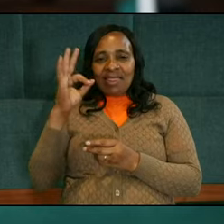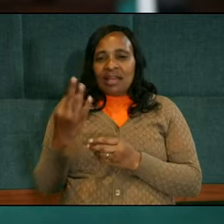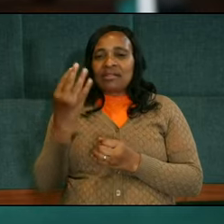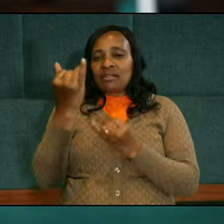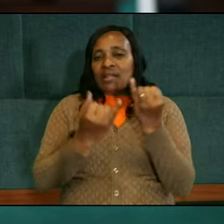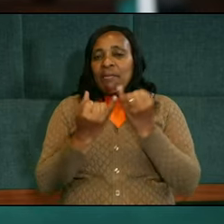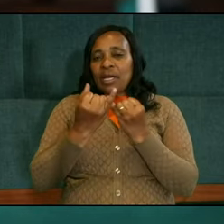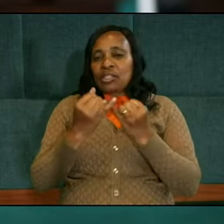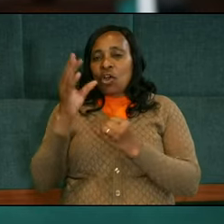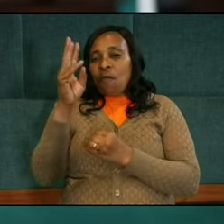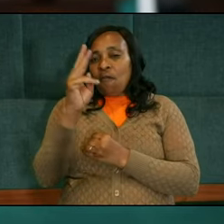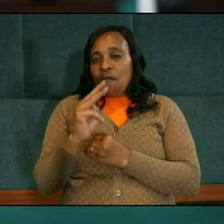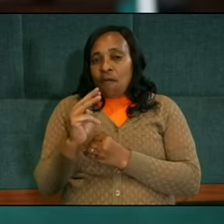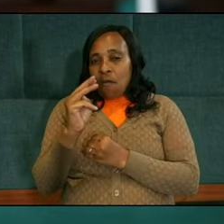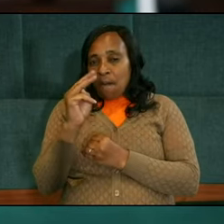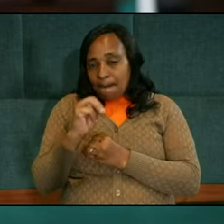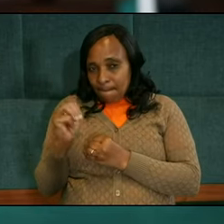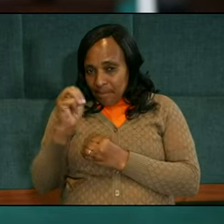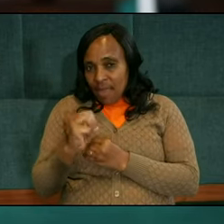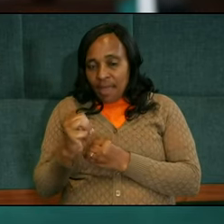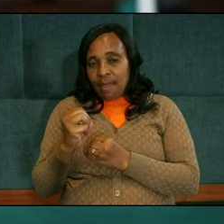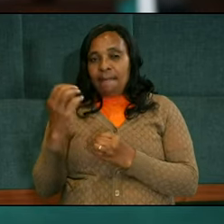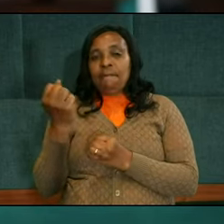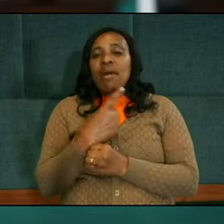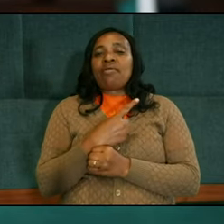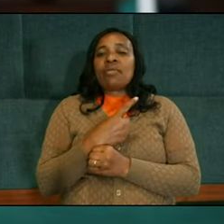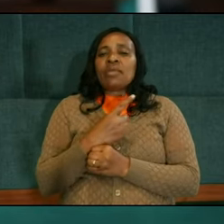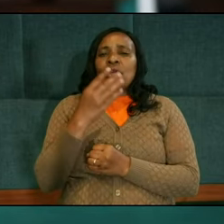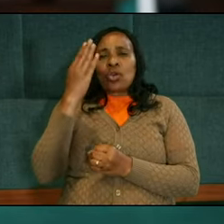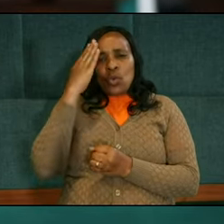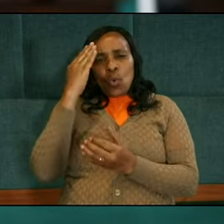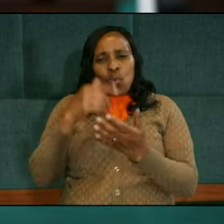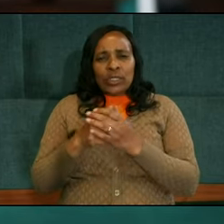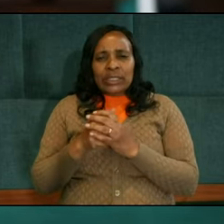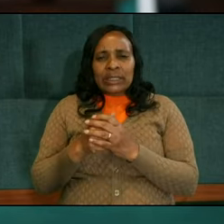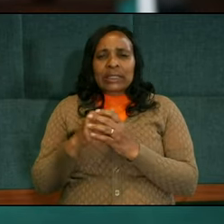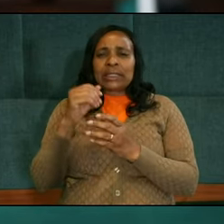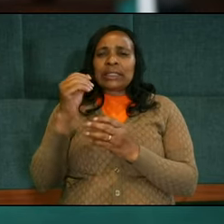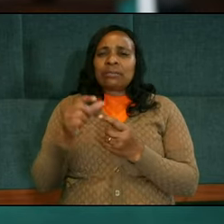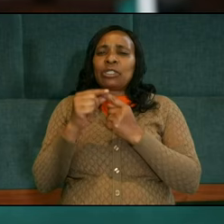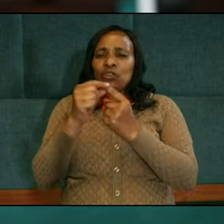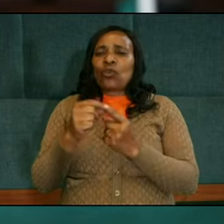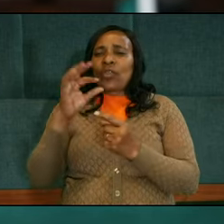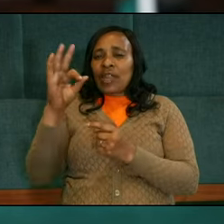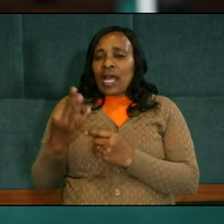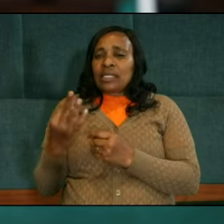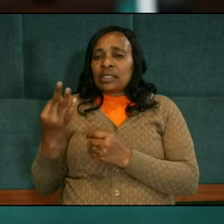Sabbath of May. Do you know what is so special about the third Sabbath of May?